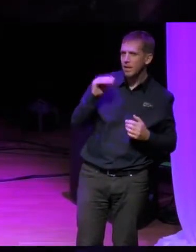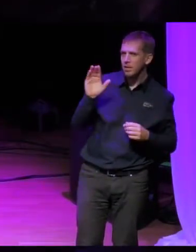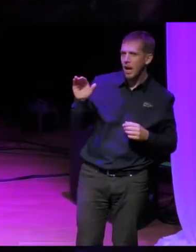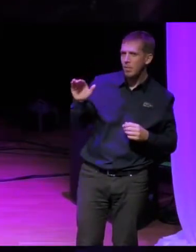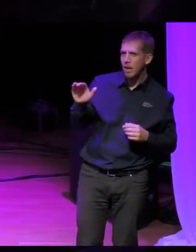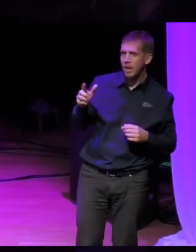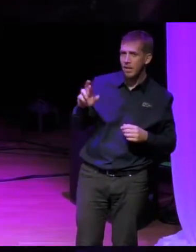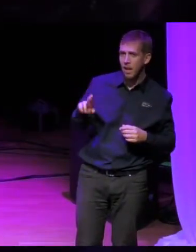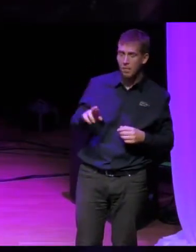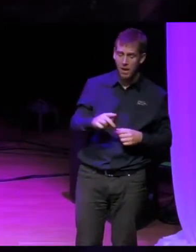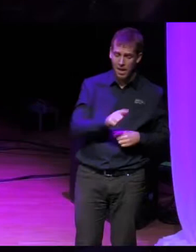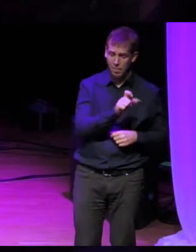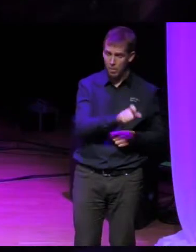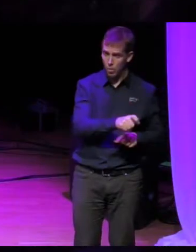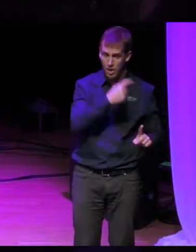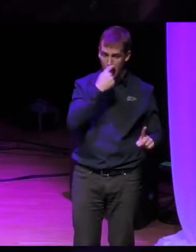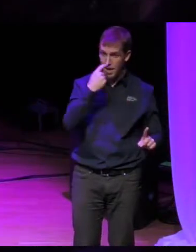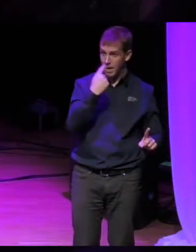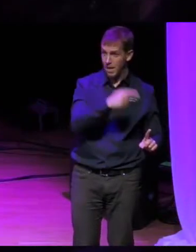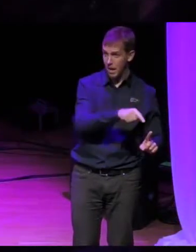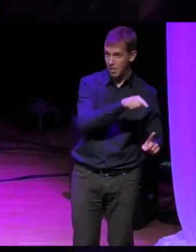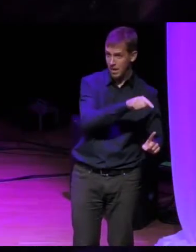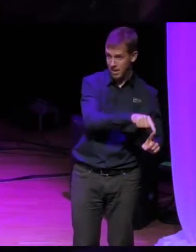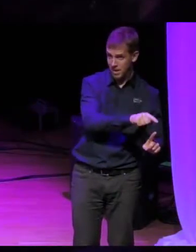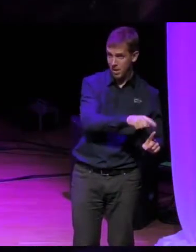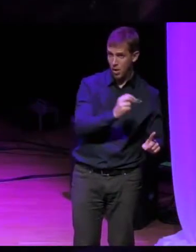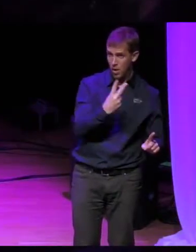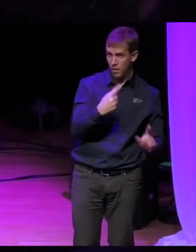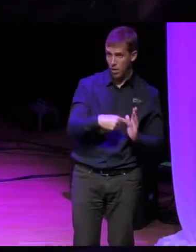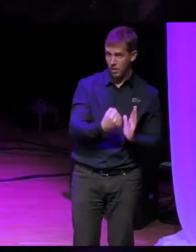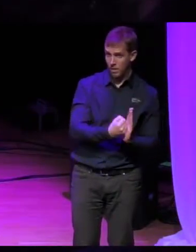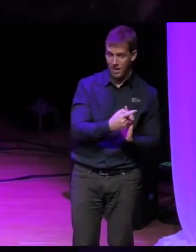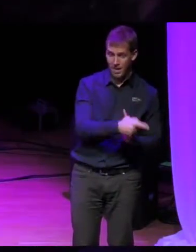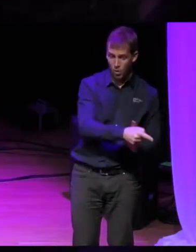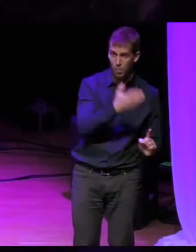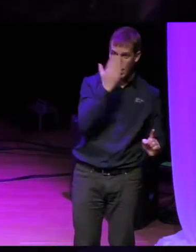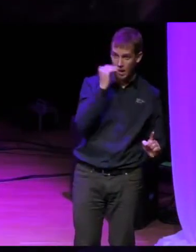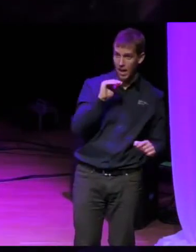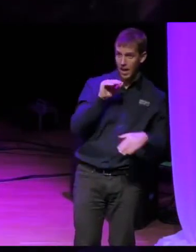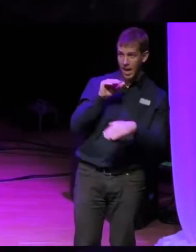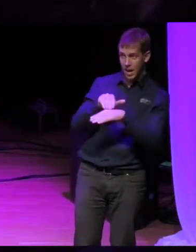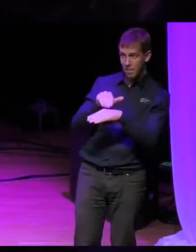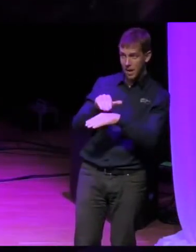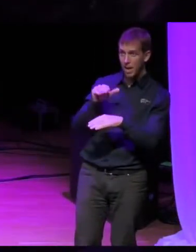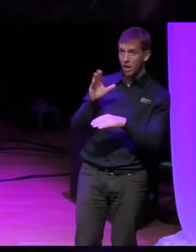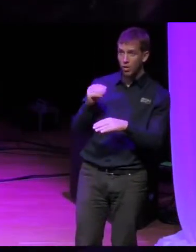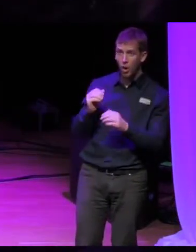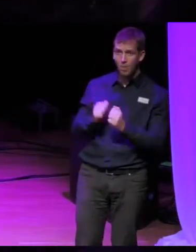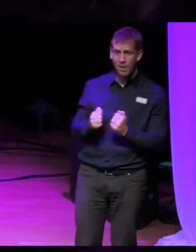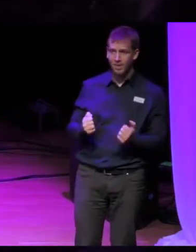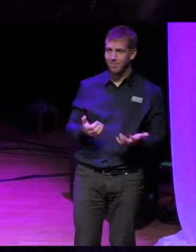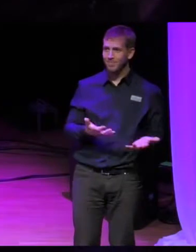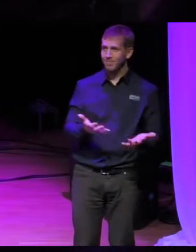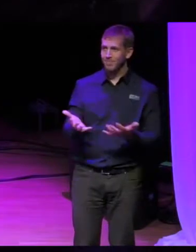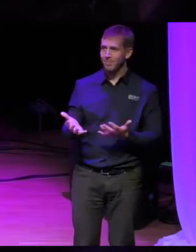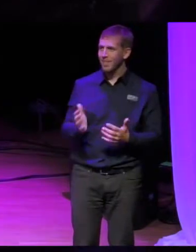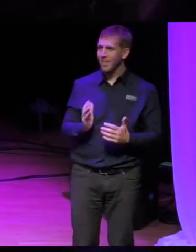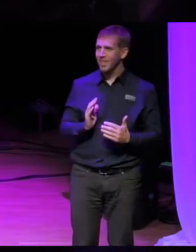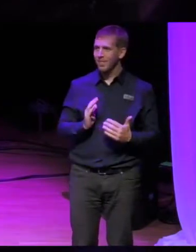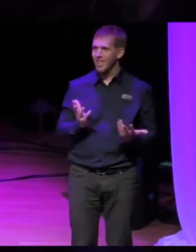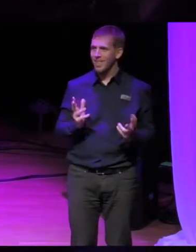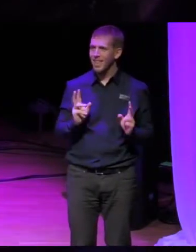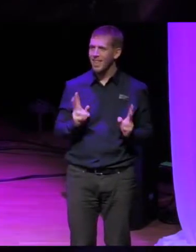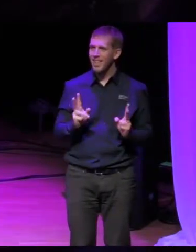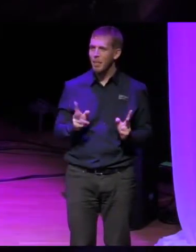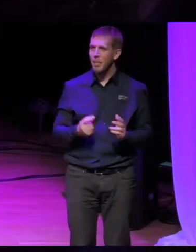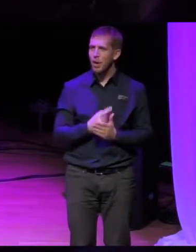people injured by a policy are able to go into court and sue, but we don't have this sort of general public interest litigation kind of standard that you